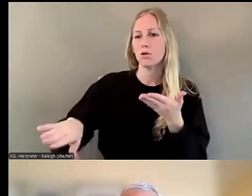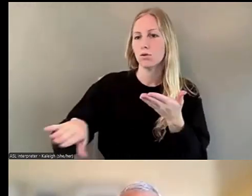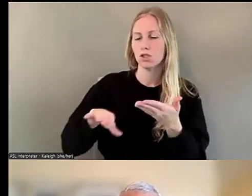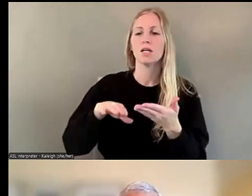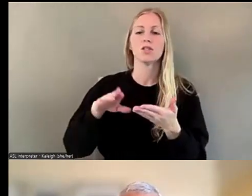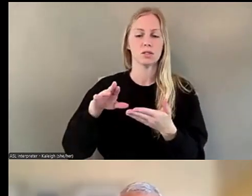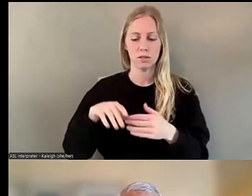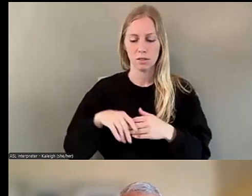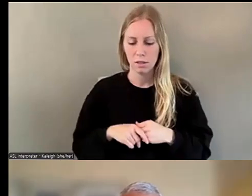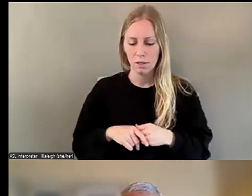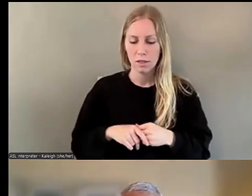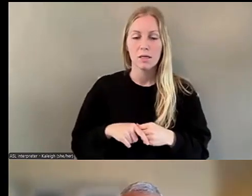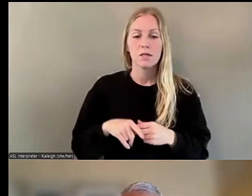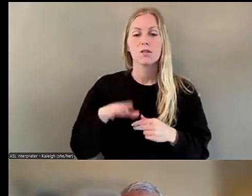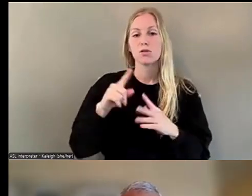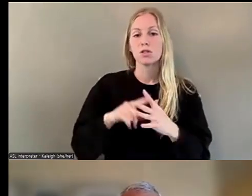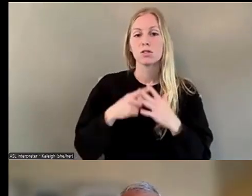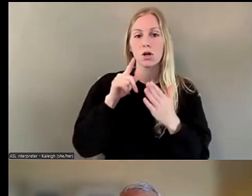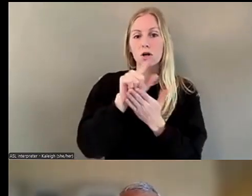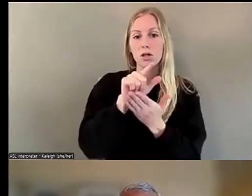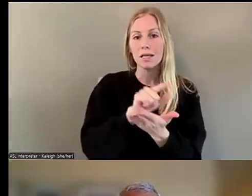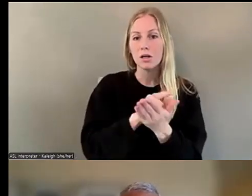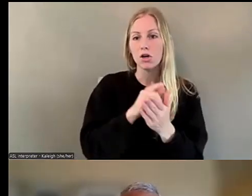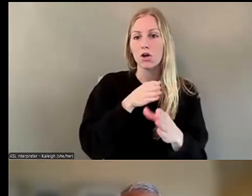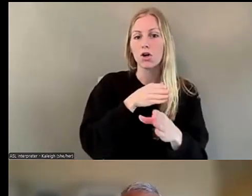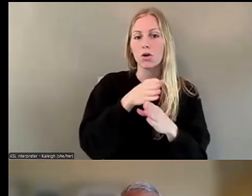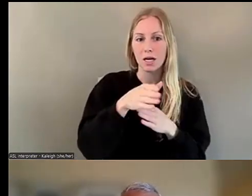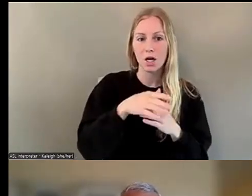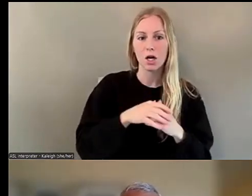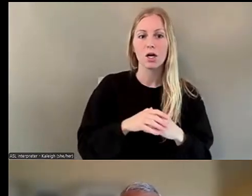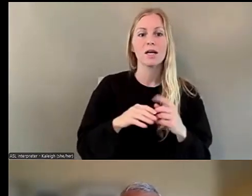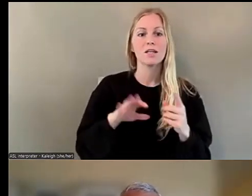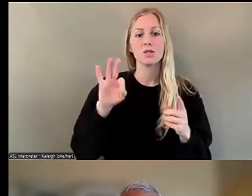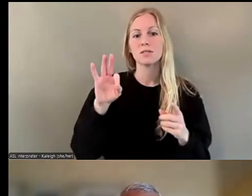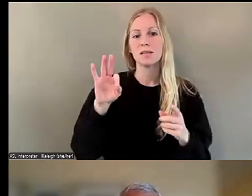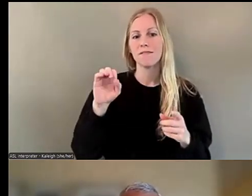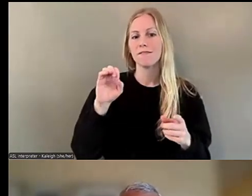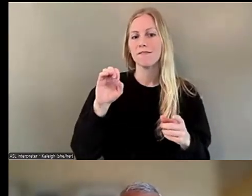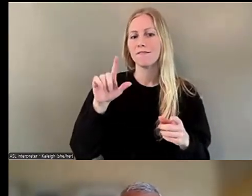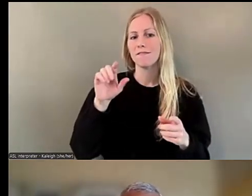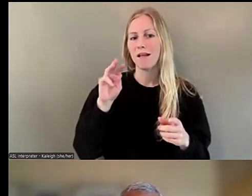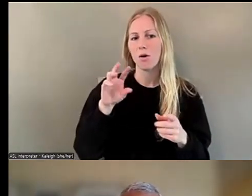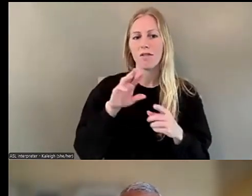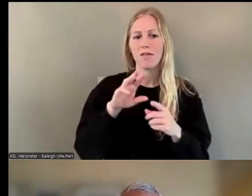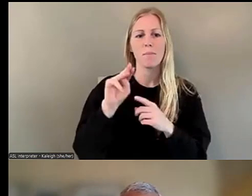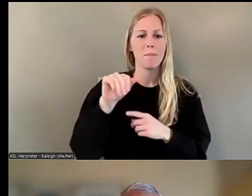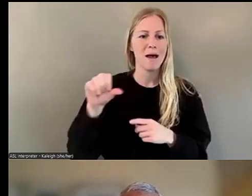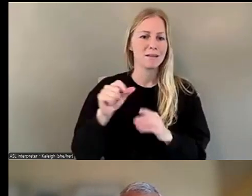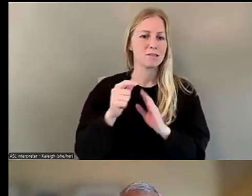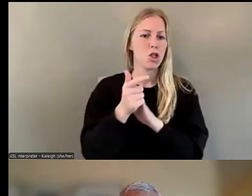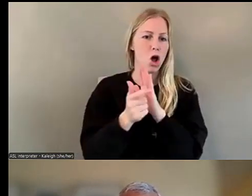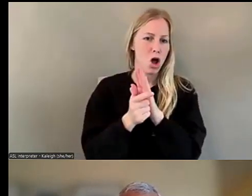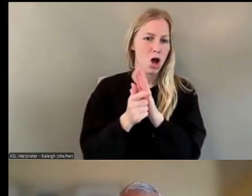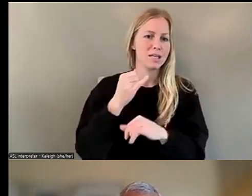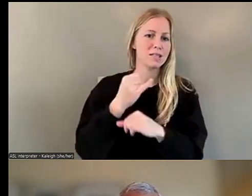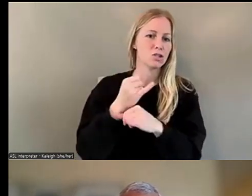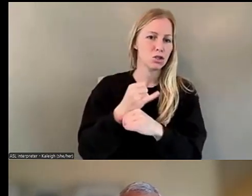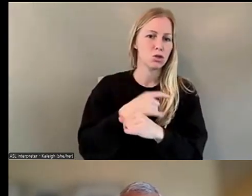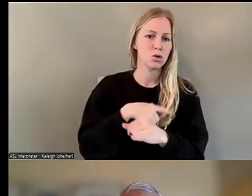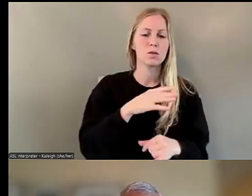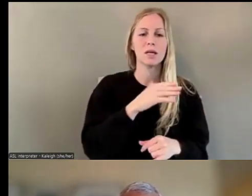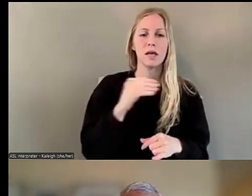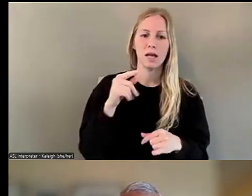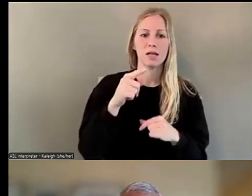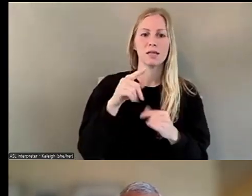Schools. She began her legal career as a Skadden Fellow and staff attorney at the Mass Law Reform Institute and at the